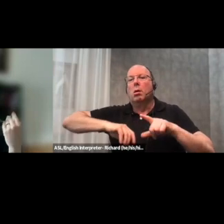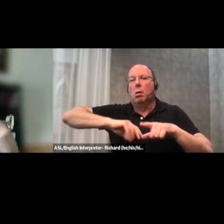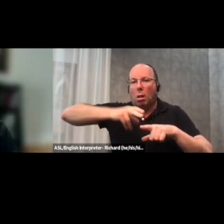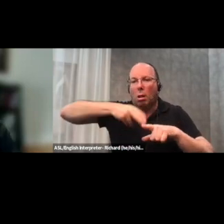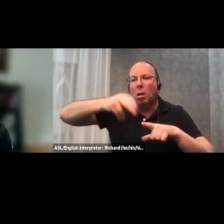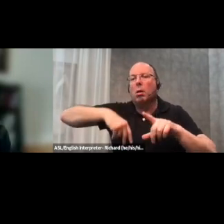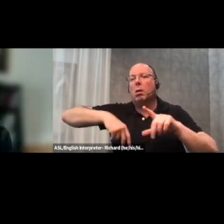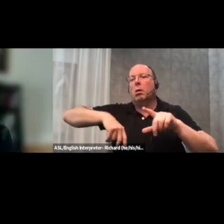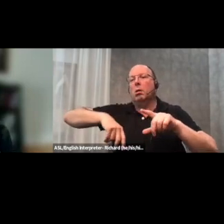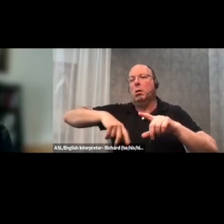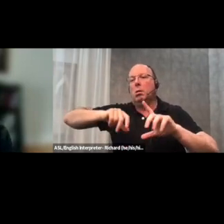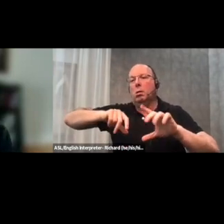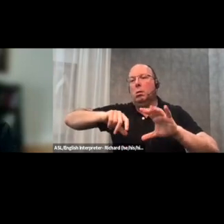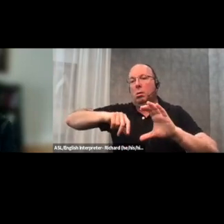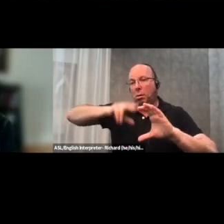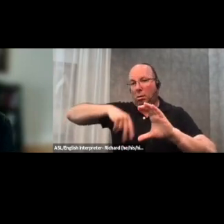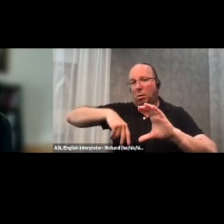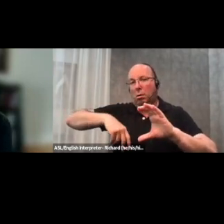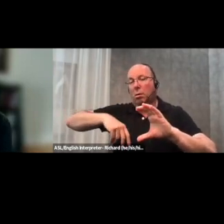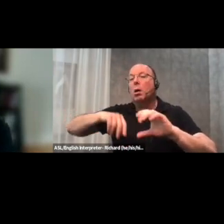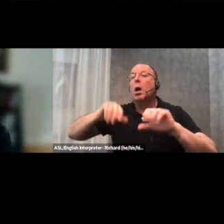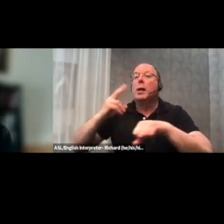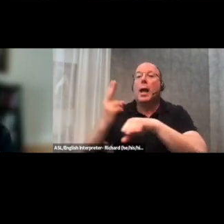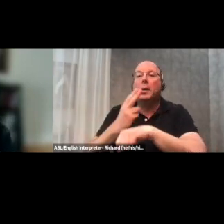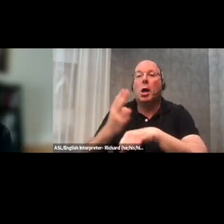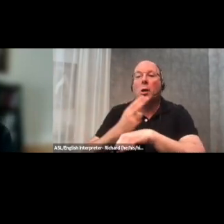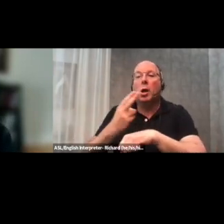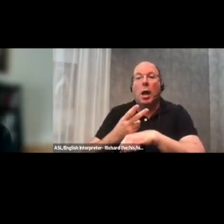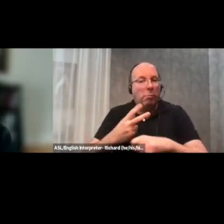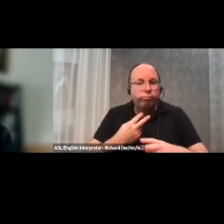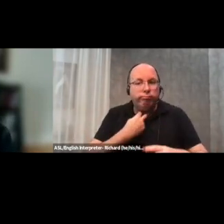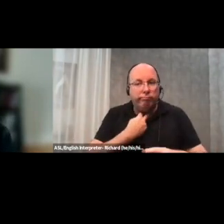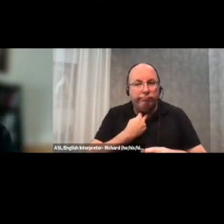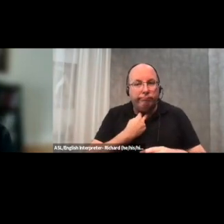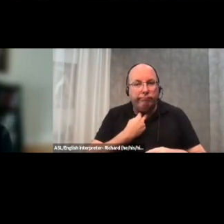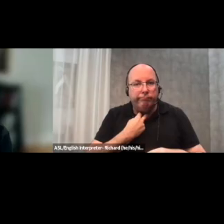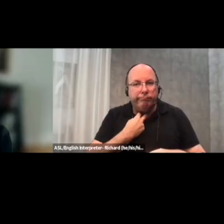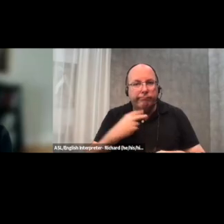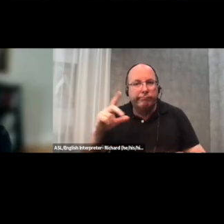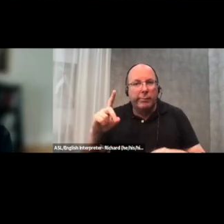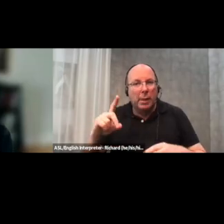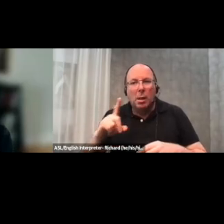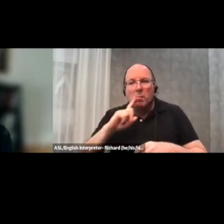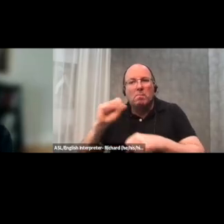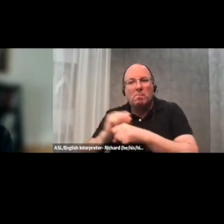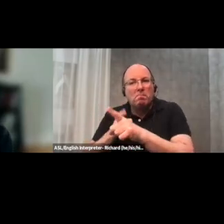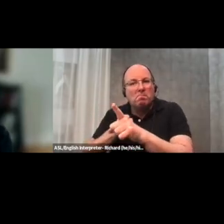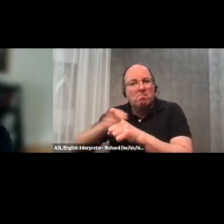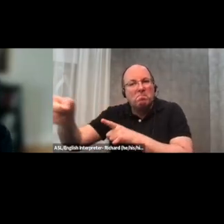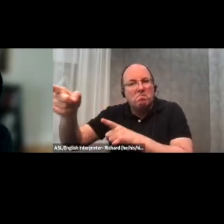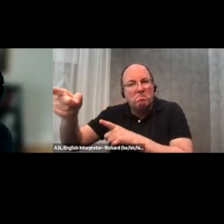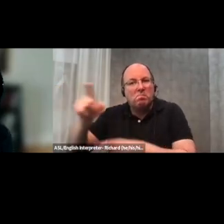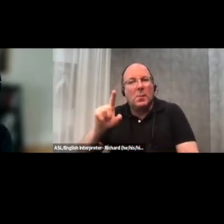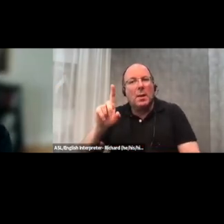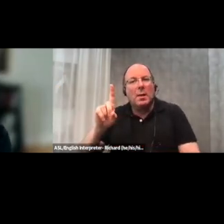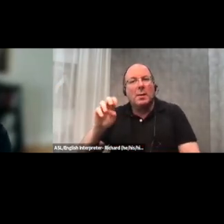anus. You can also use plastic wrap if you can't access like an actual dental dam because they are usually at like specialty